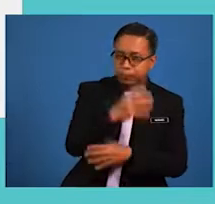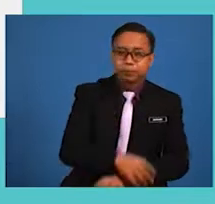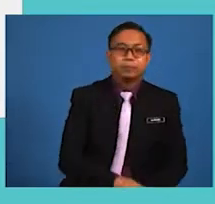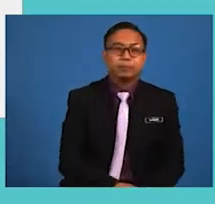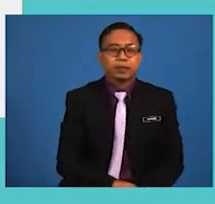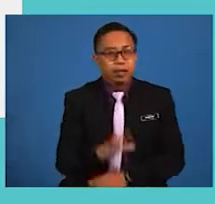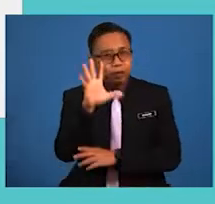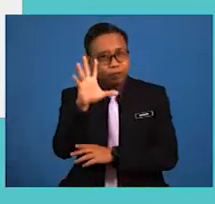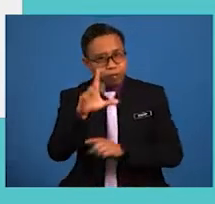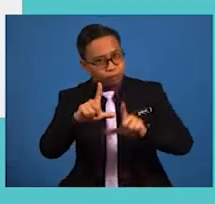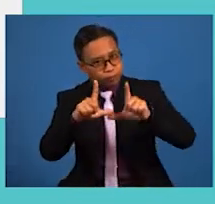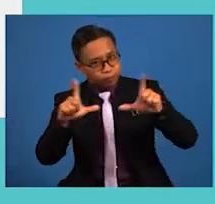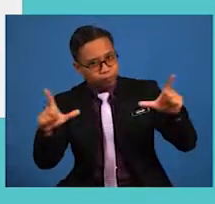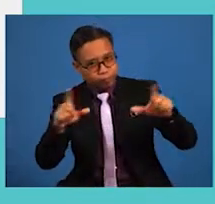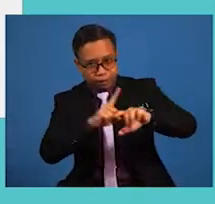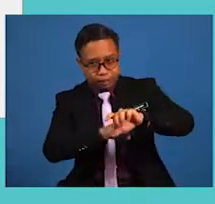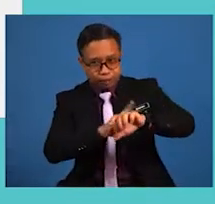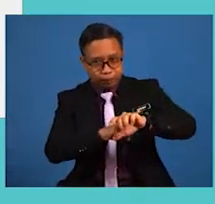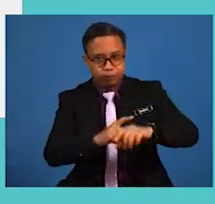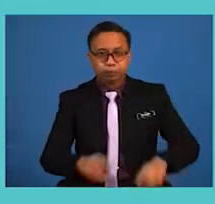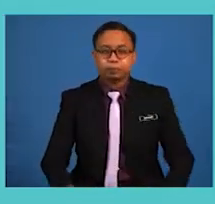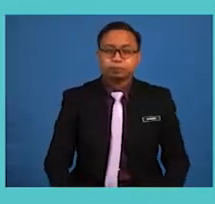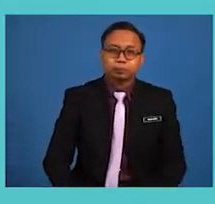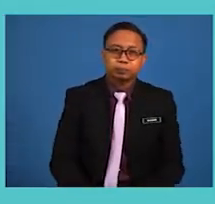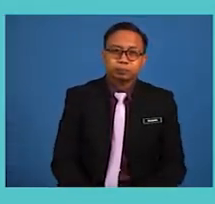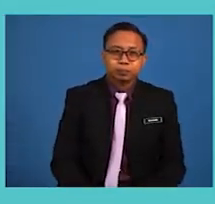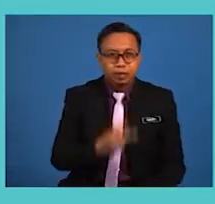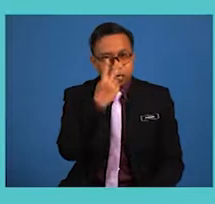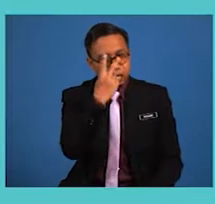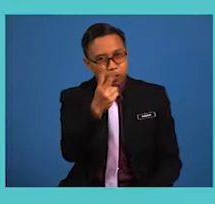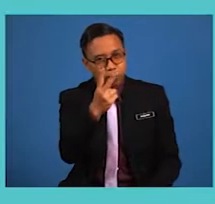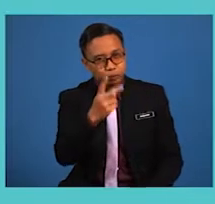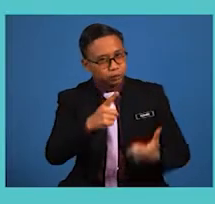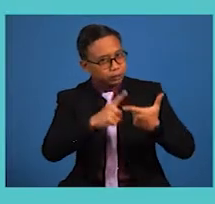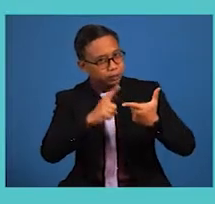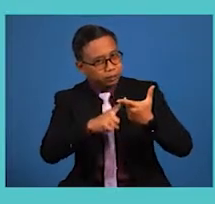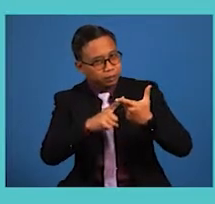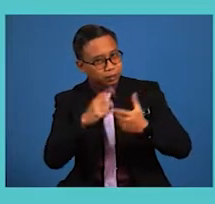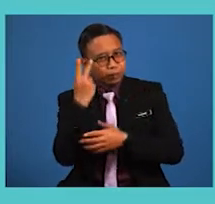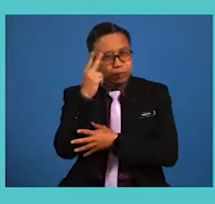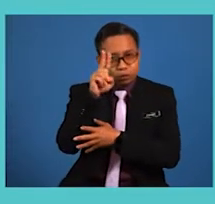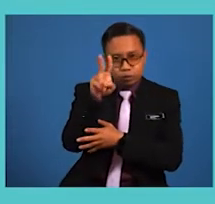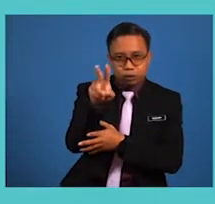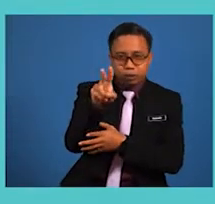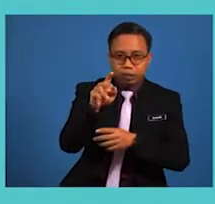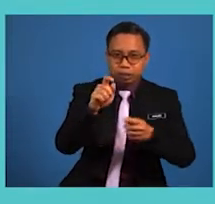are 5 different time frames. Let's look at the second visual, which is table